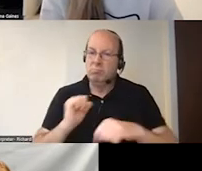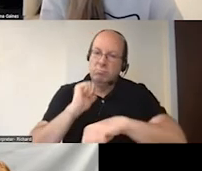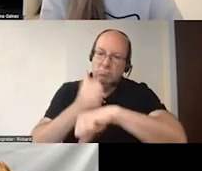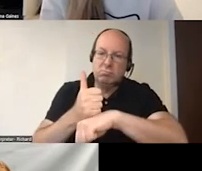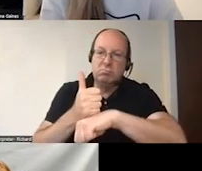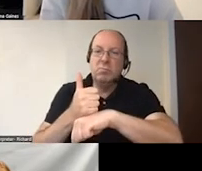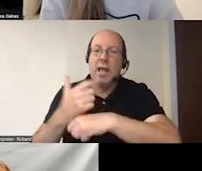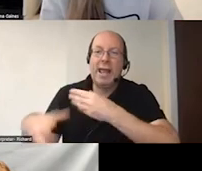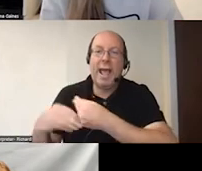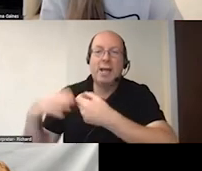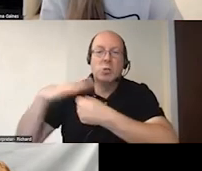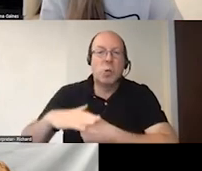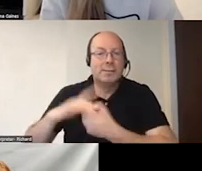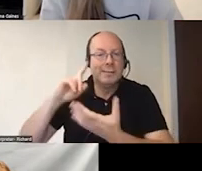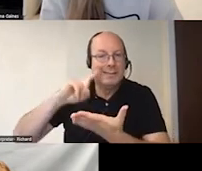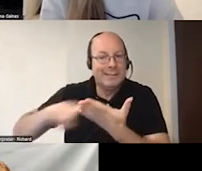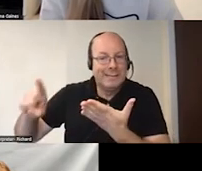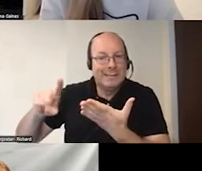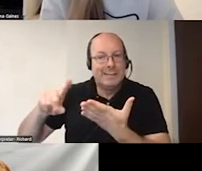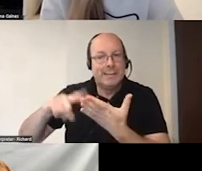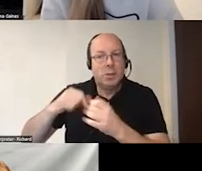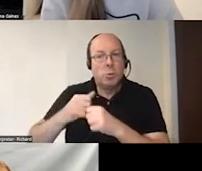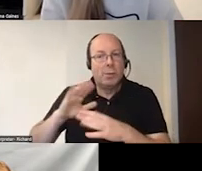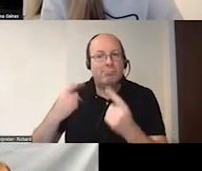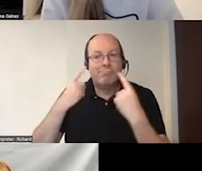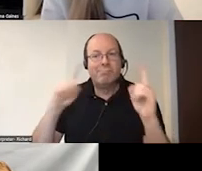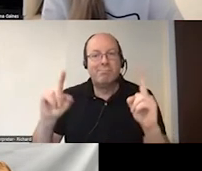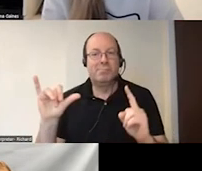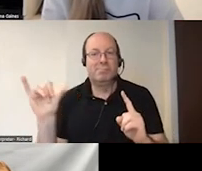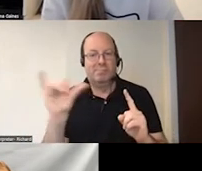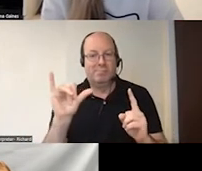to yourself to make sure you can really get to that point.